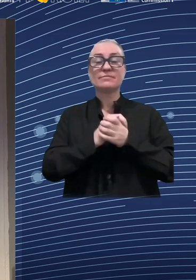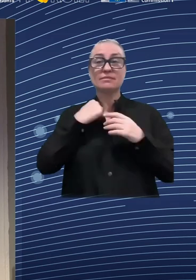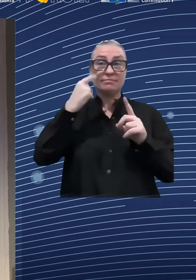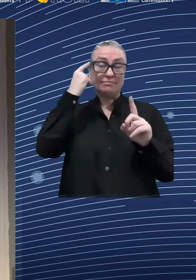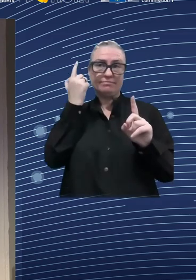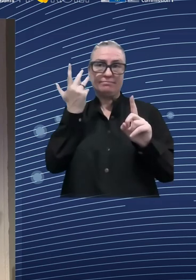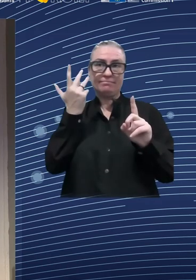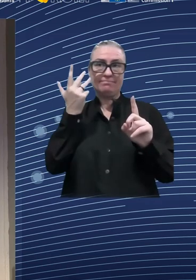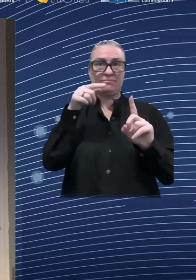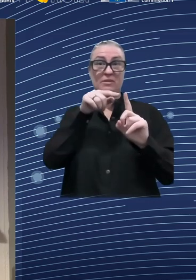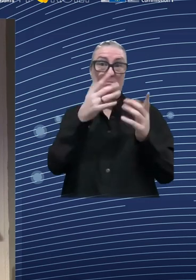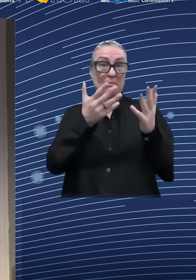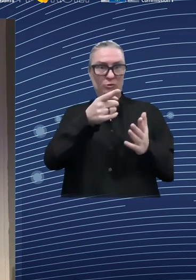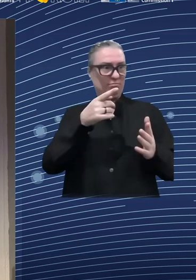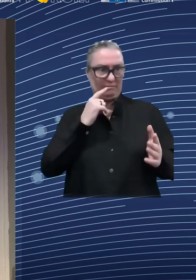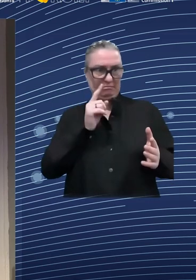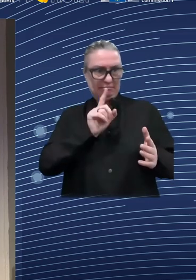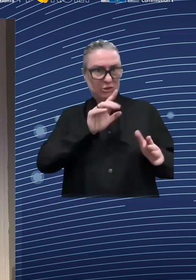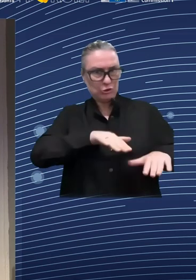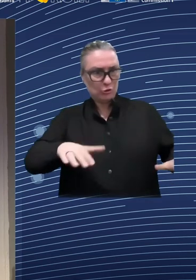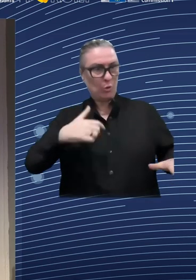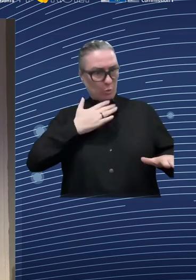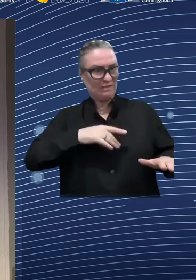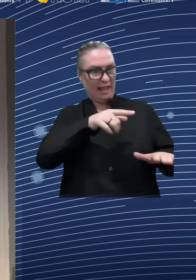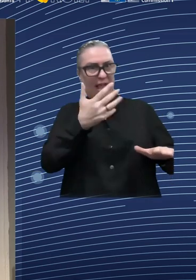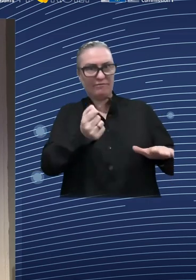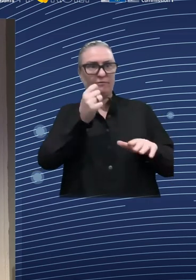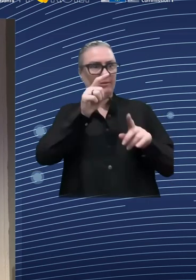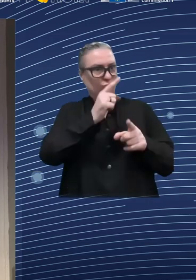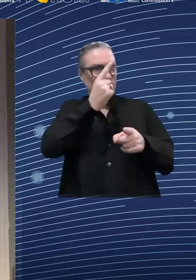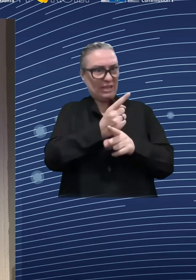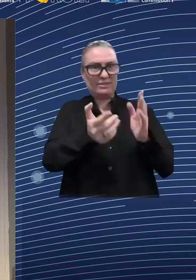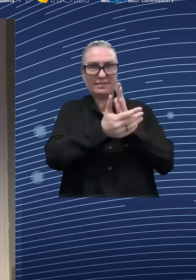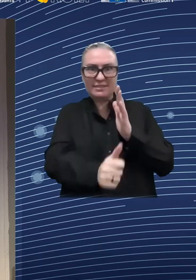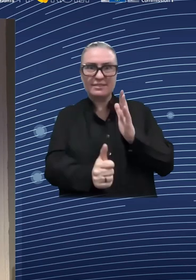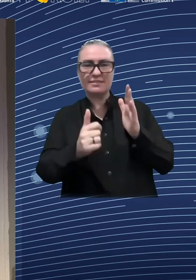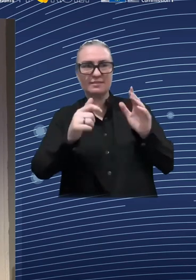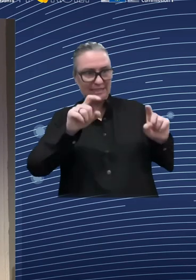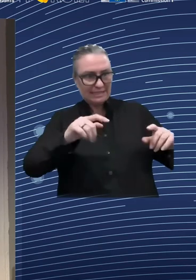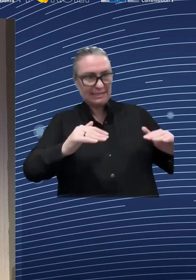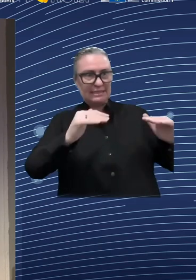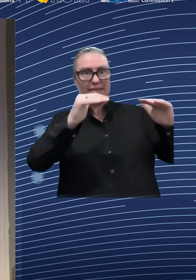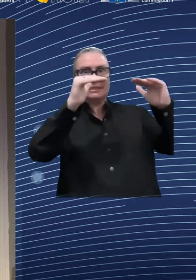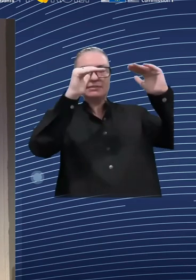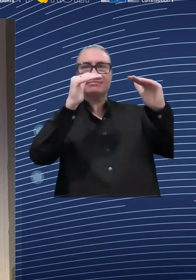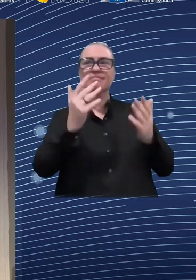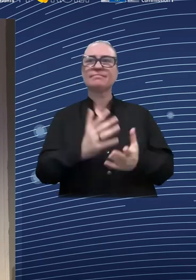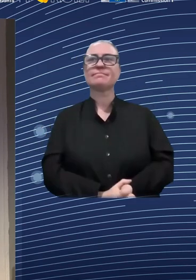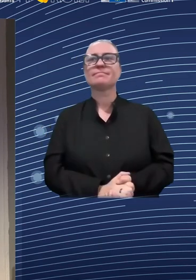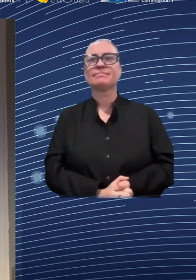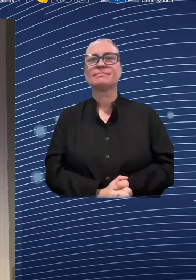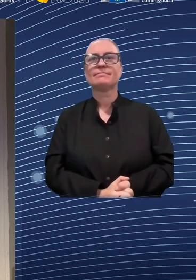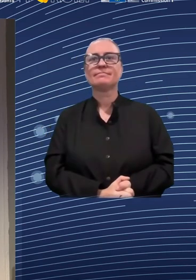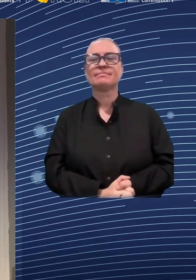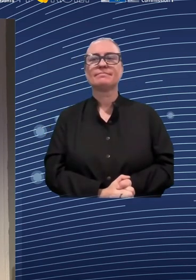them. And I would say that in this sense, we are lacking a kind of universal language to speak to each other. I